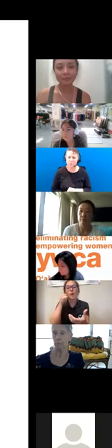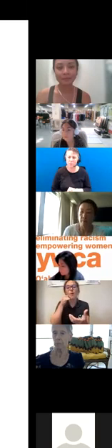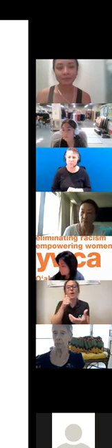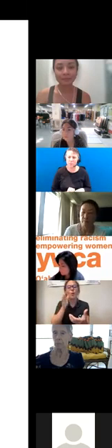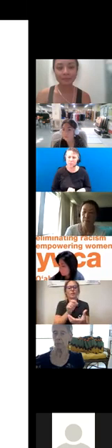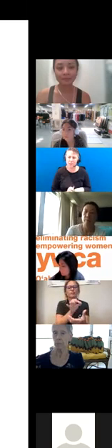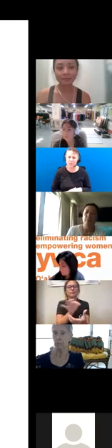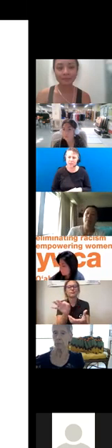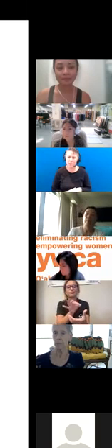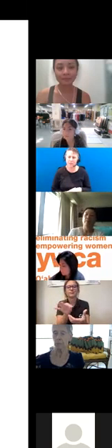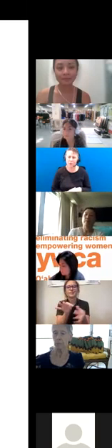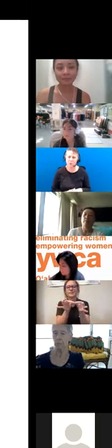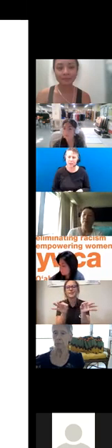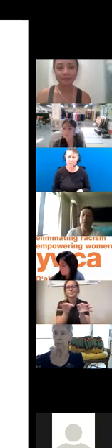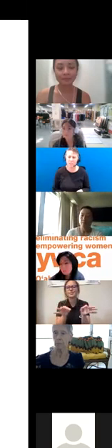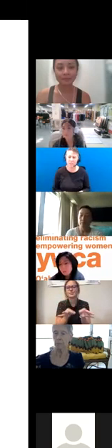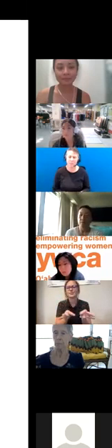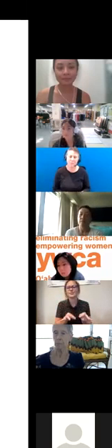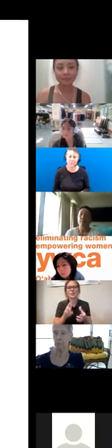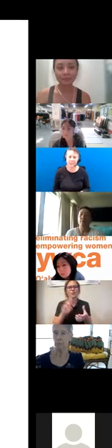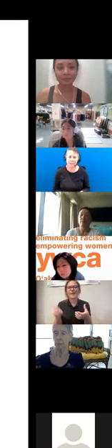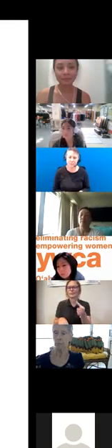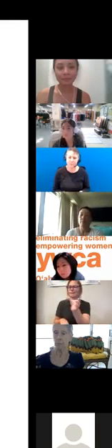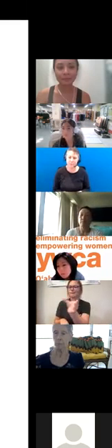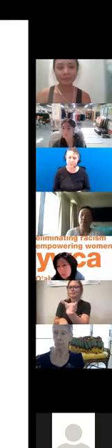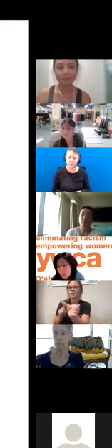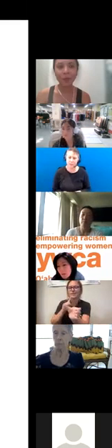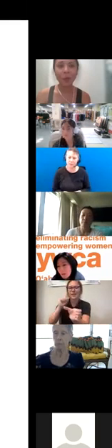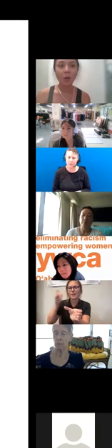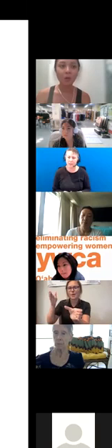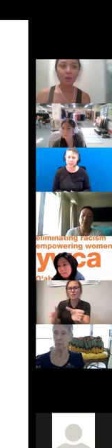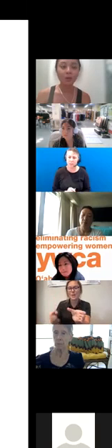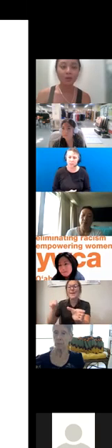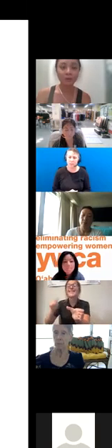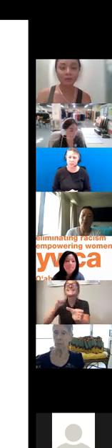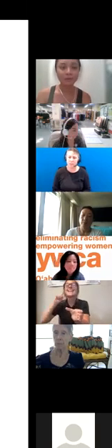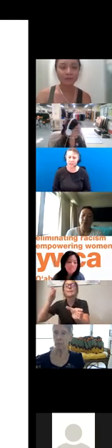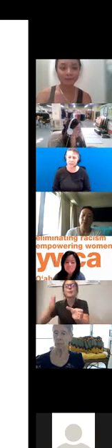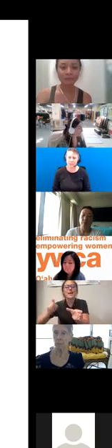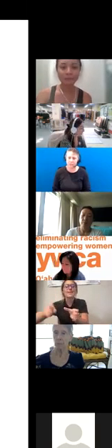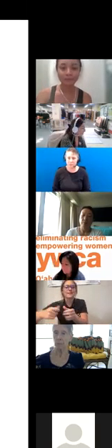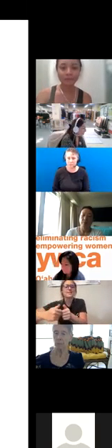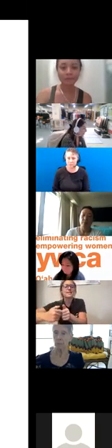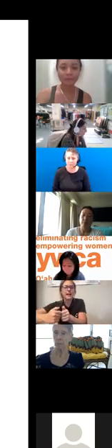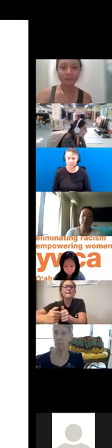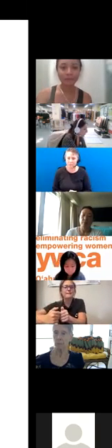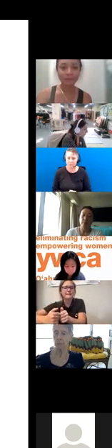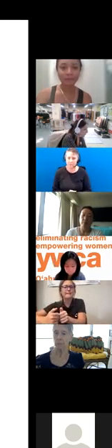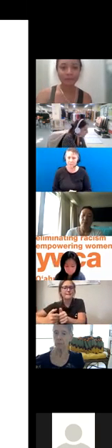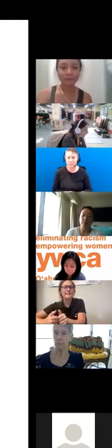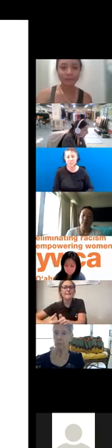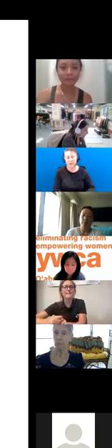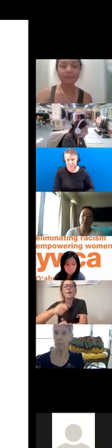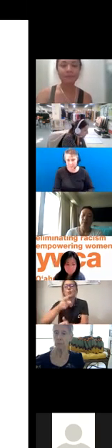something. You speak and the phone actually puts it into captions, and then so you can just hand it, like show it to the deaf